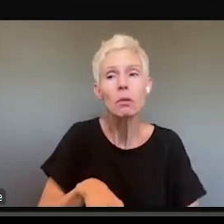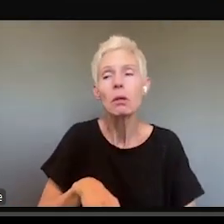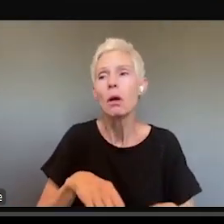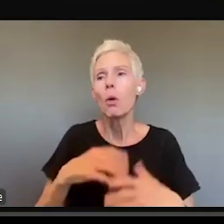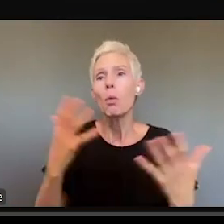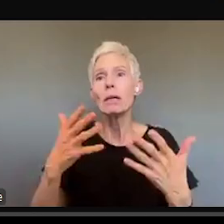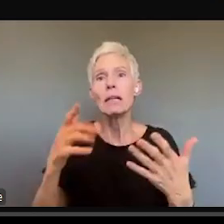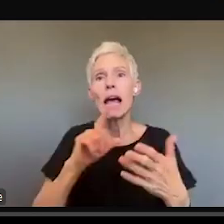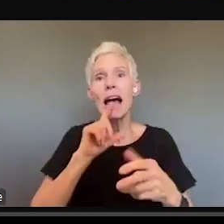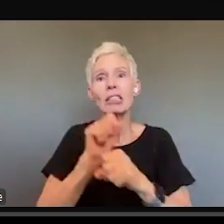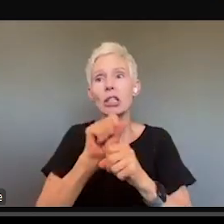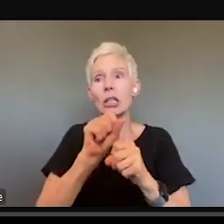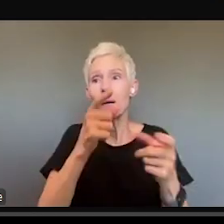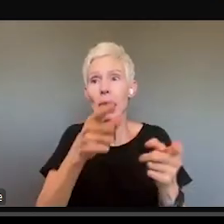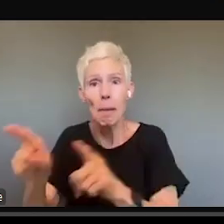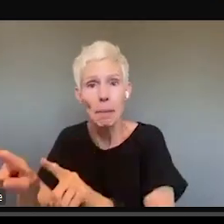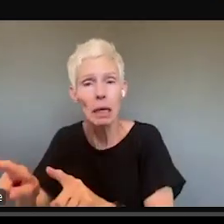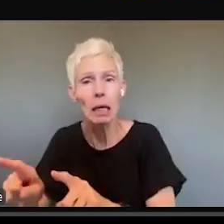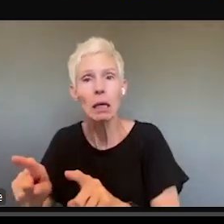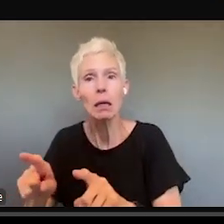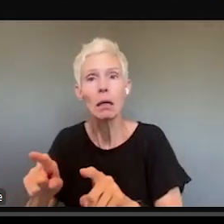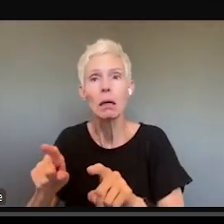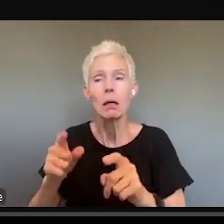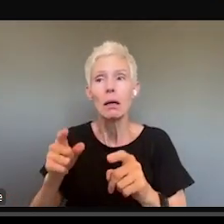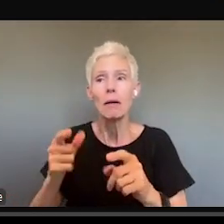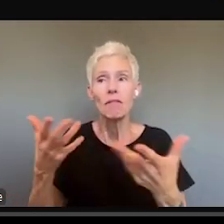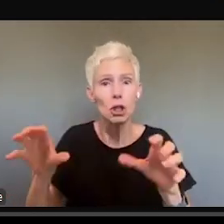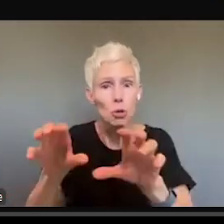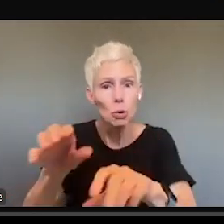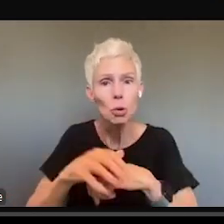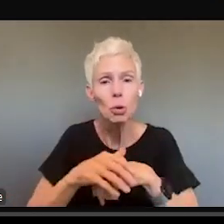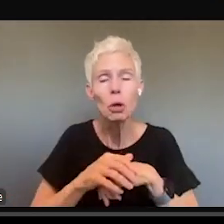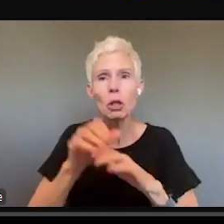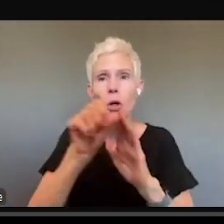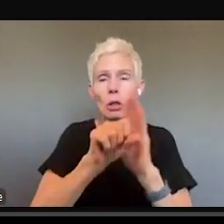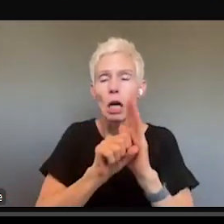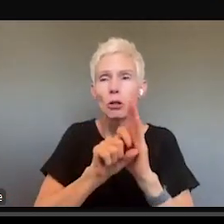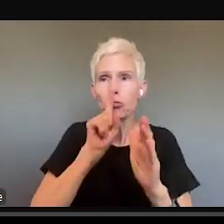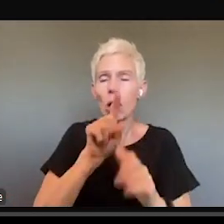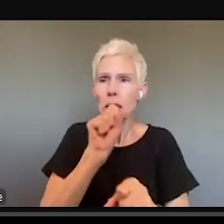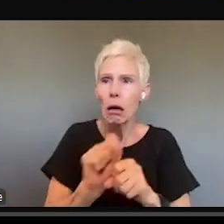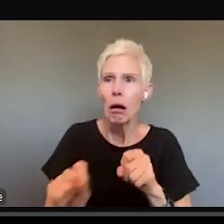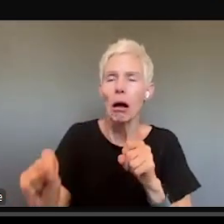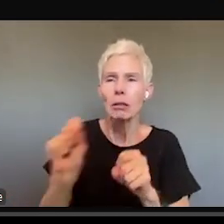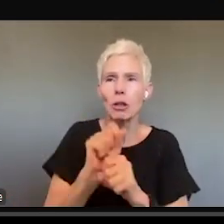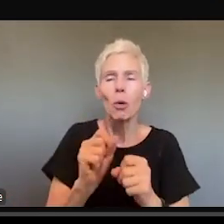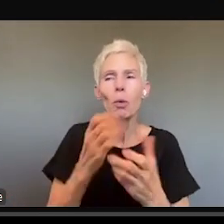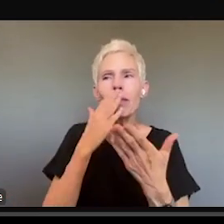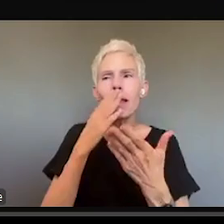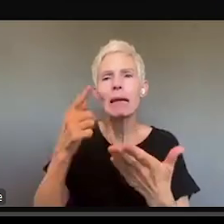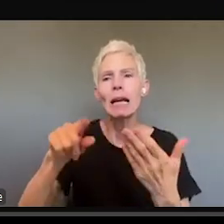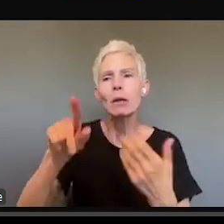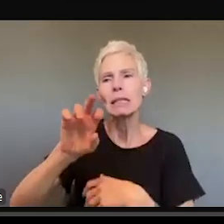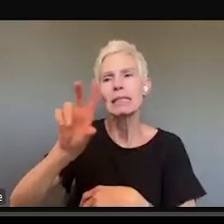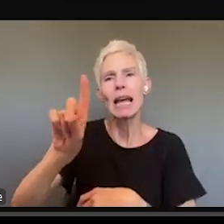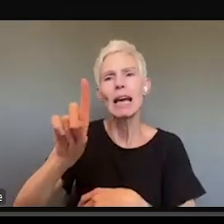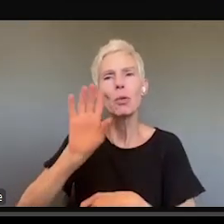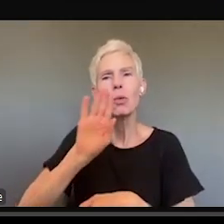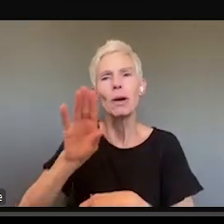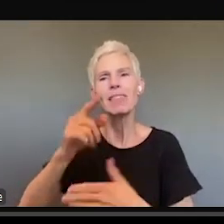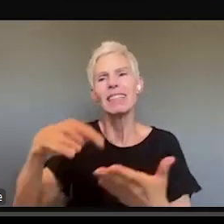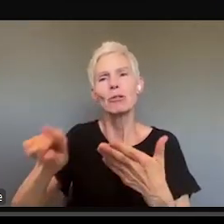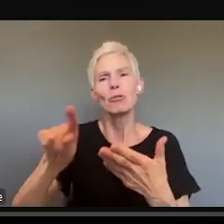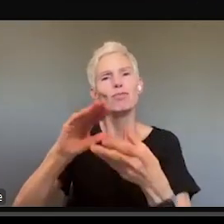been done. States have been working hard on this. So we really, really thank Ted for coming on next week. Let's look at what comes after